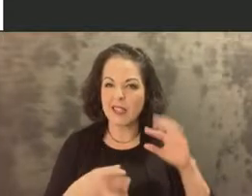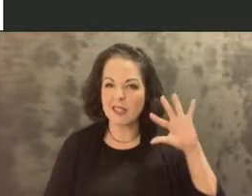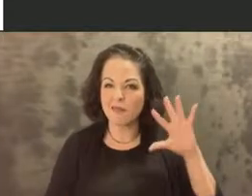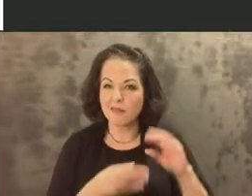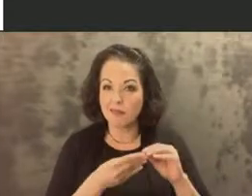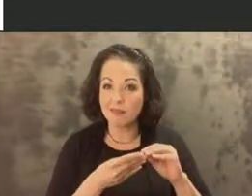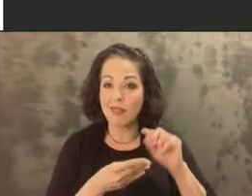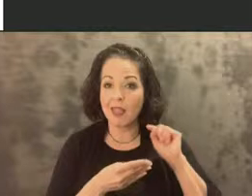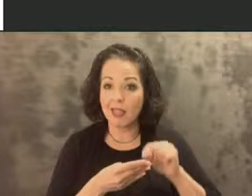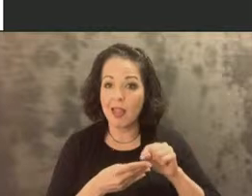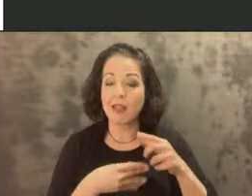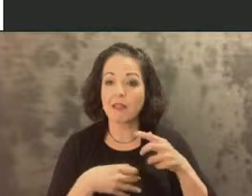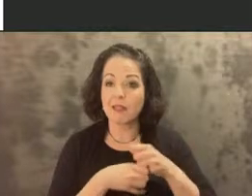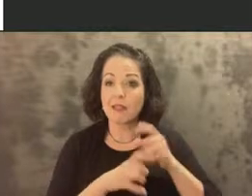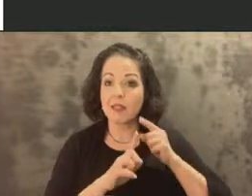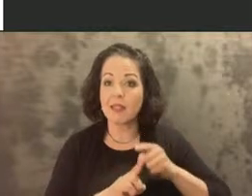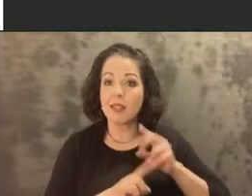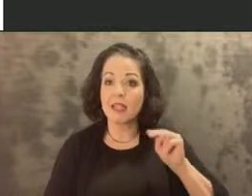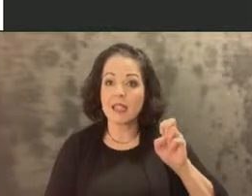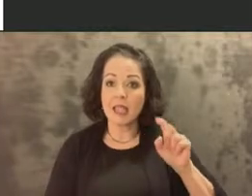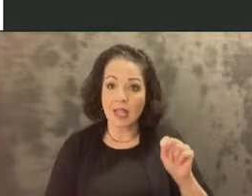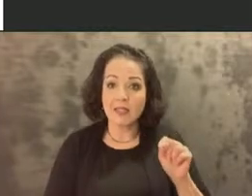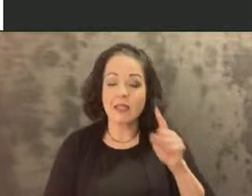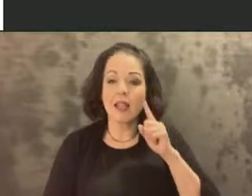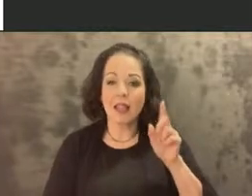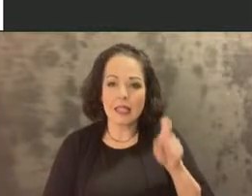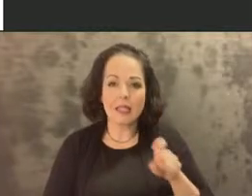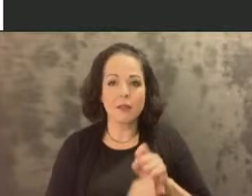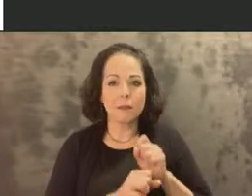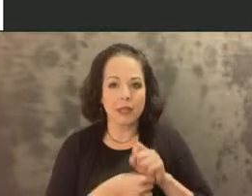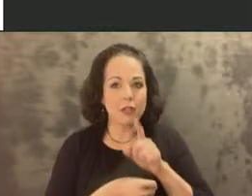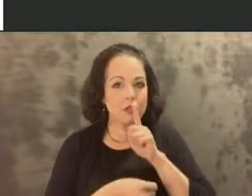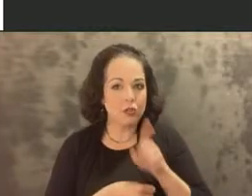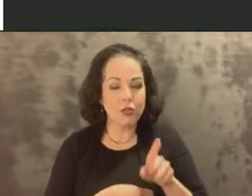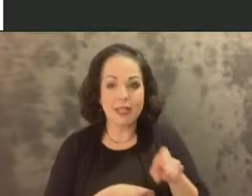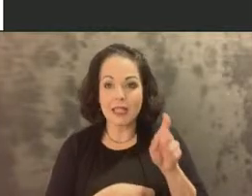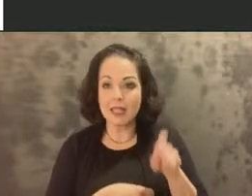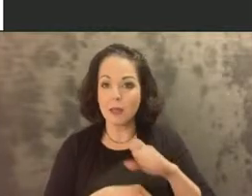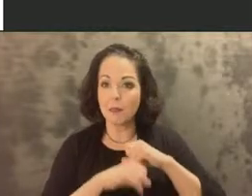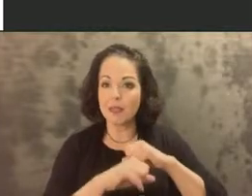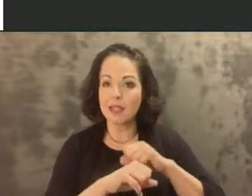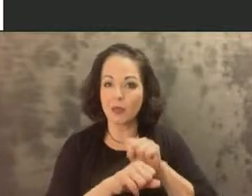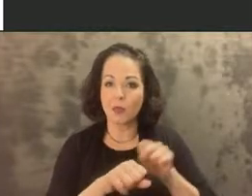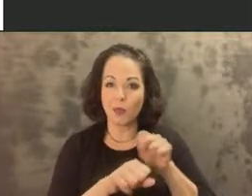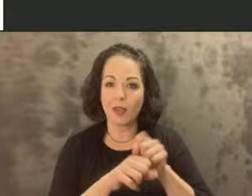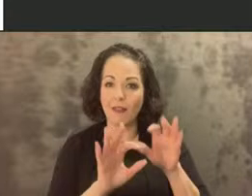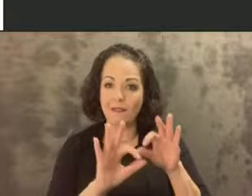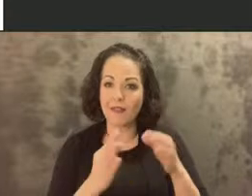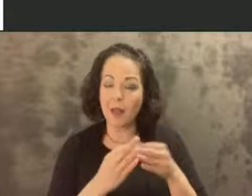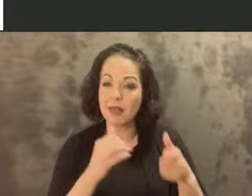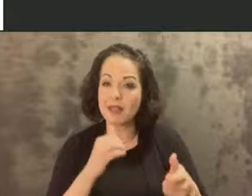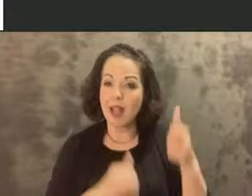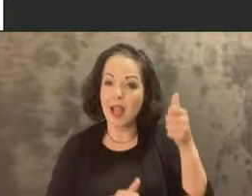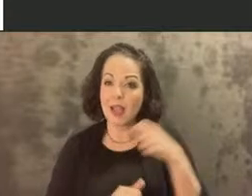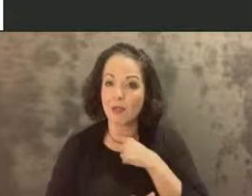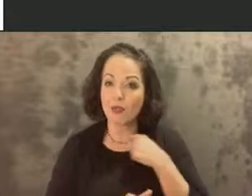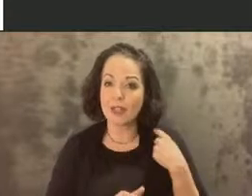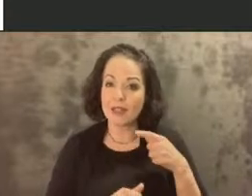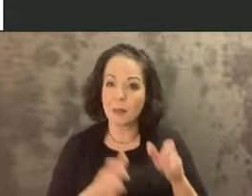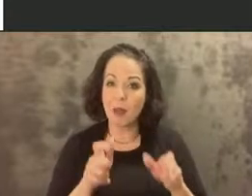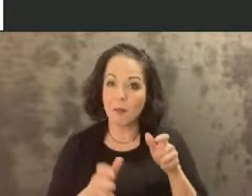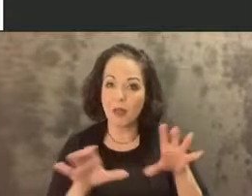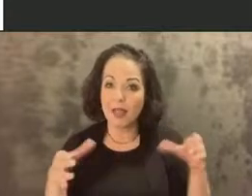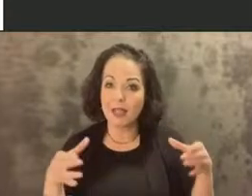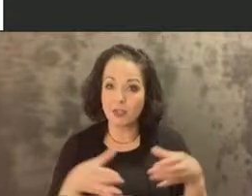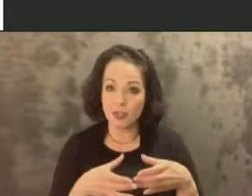that that these are needed to protect working families and the most at high-risk populations.